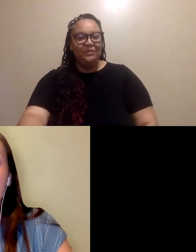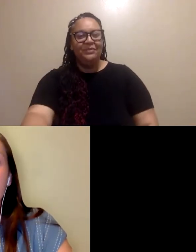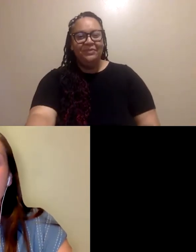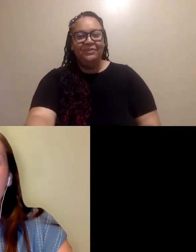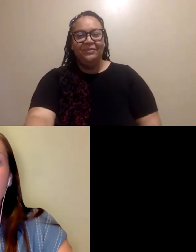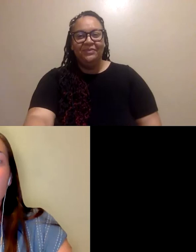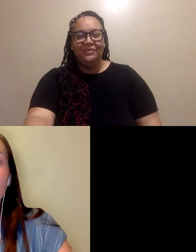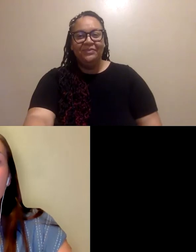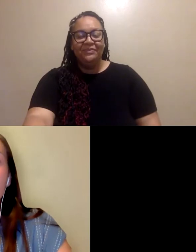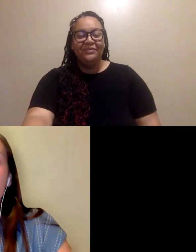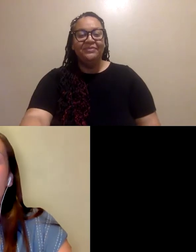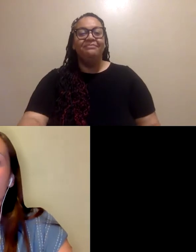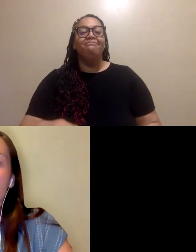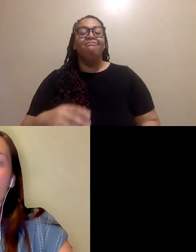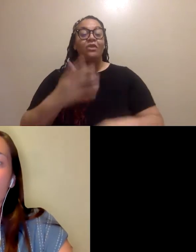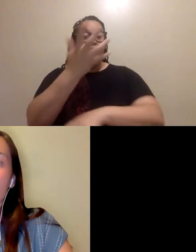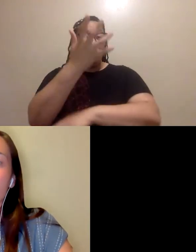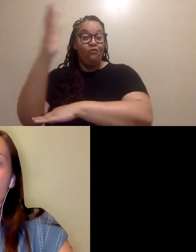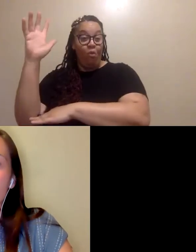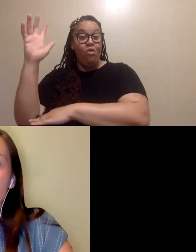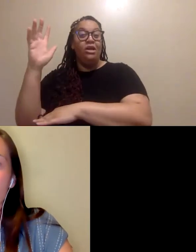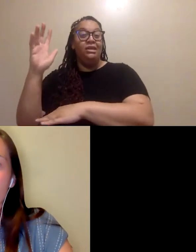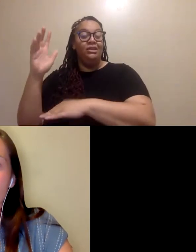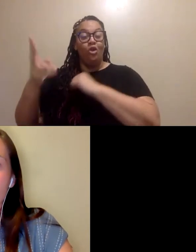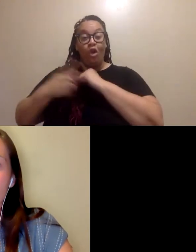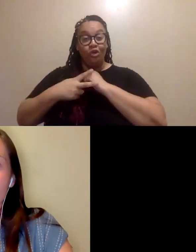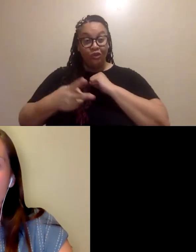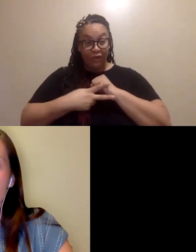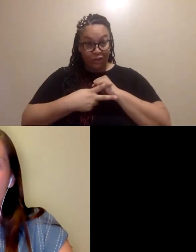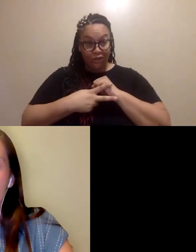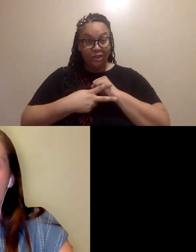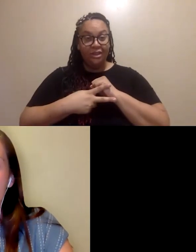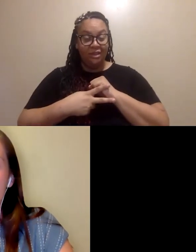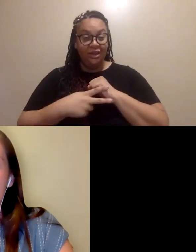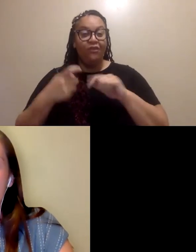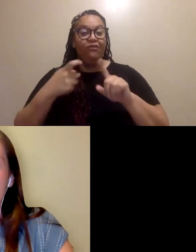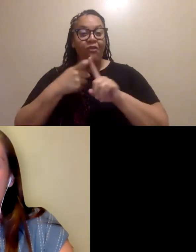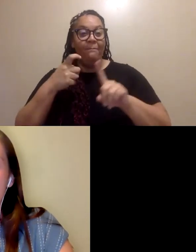The Forest Conservation Burial Ground at Willow Whitt Ranch.